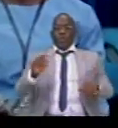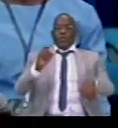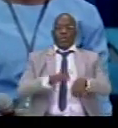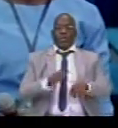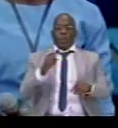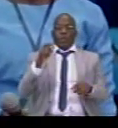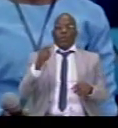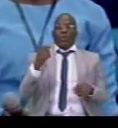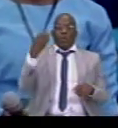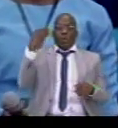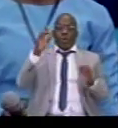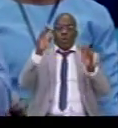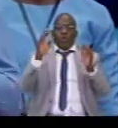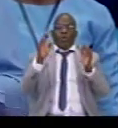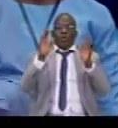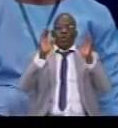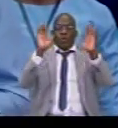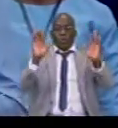Boasting, take it away.